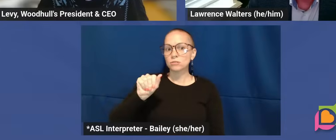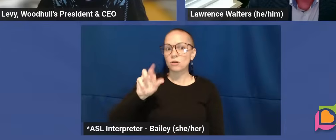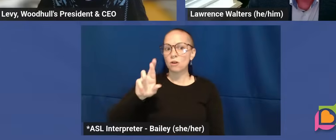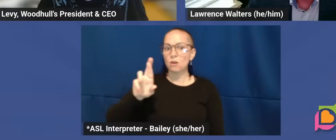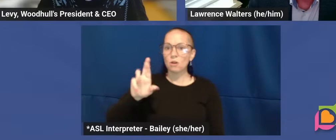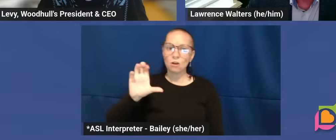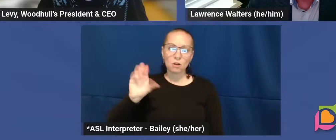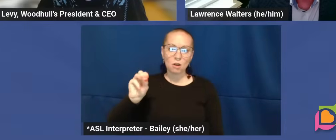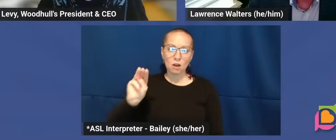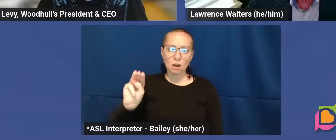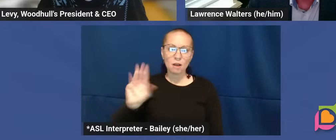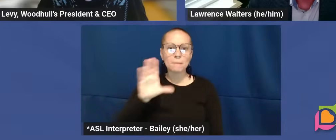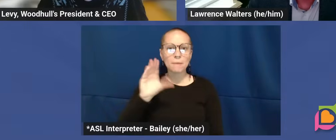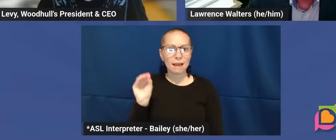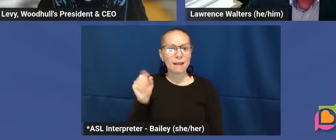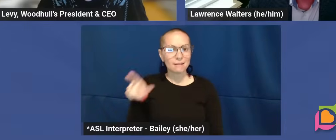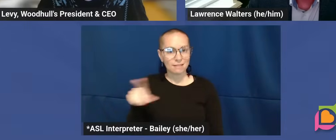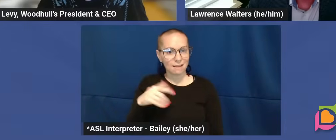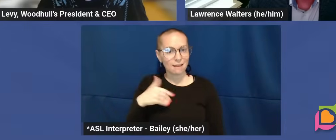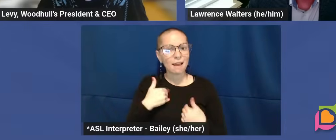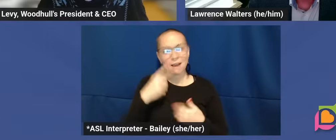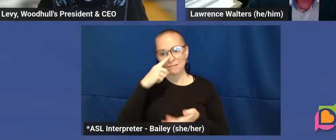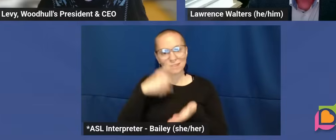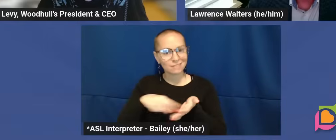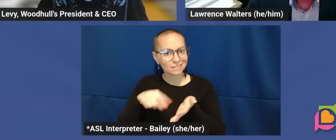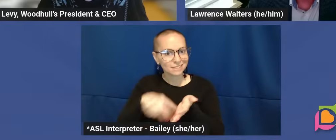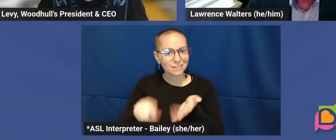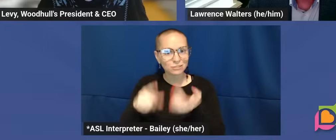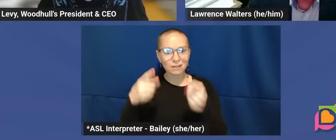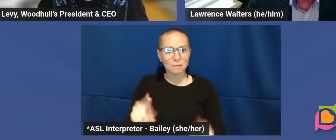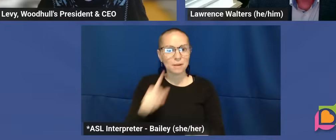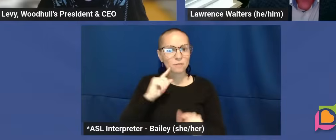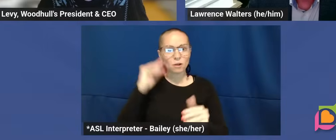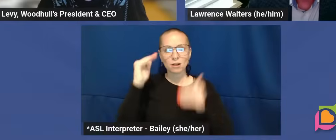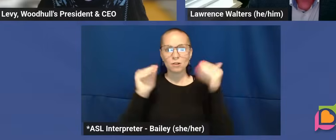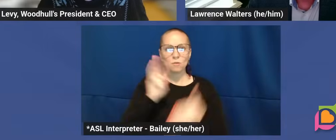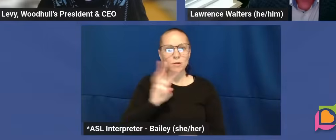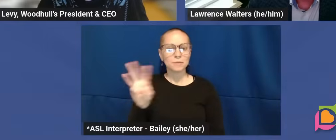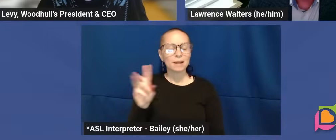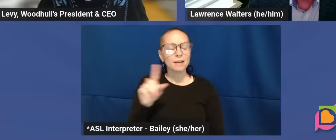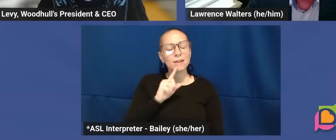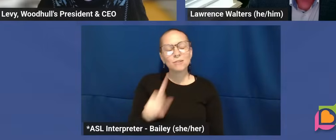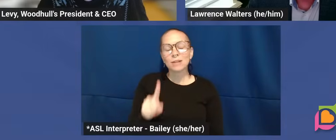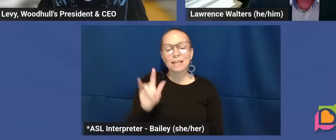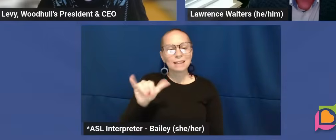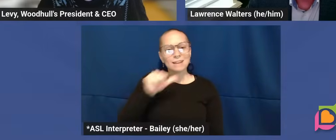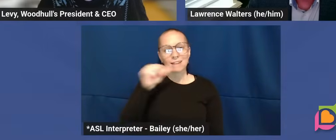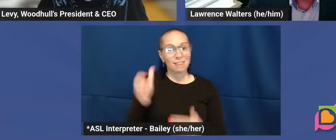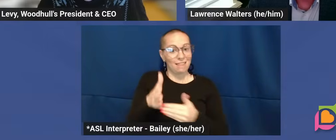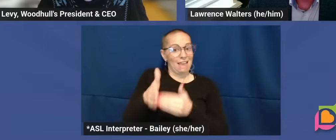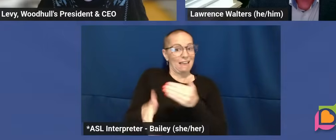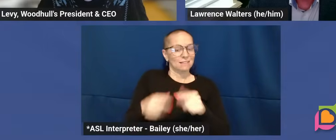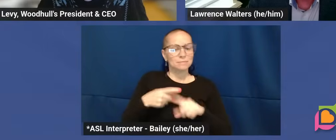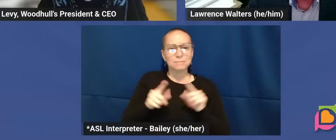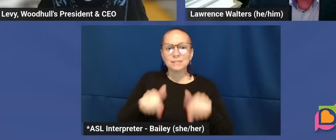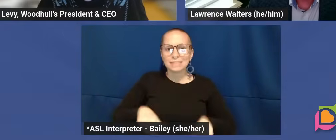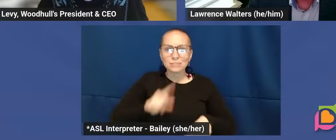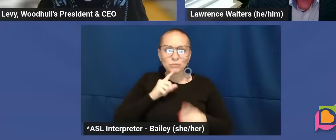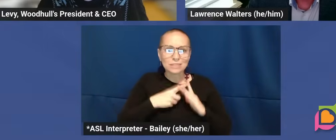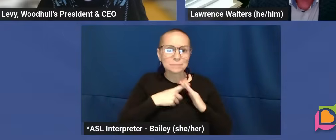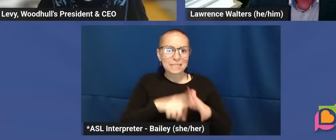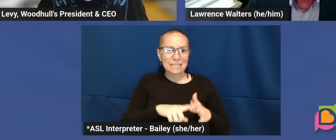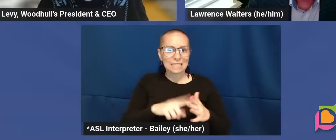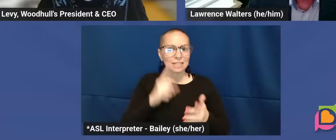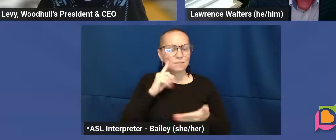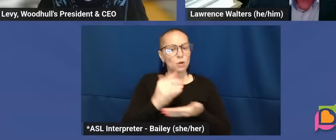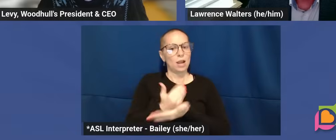taking similar actions, conducting investigations. And, this is not the end, but the beginning of